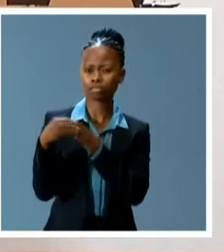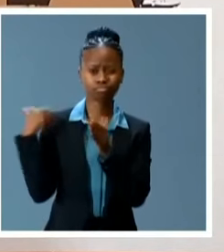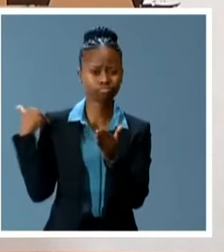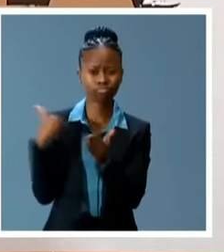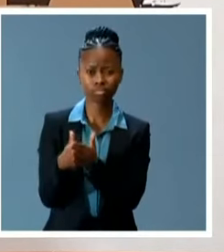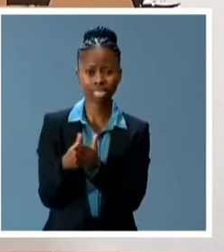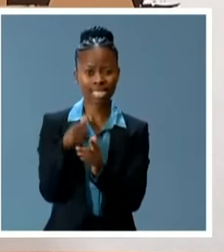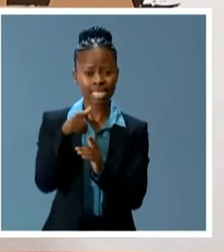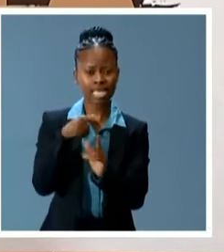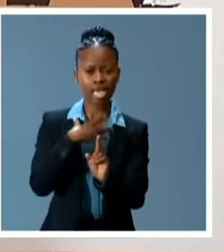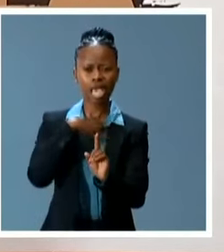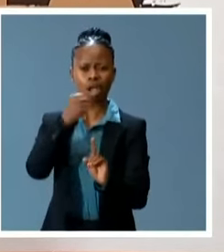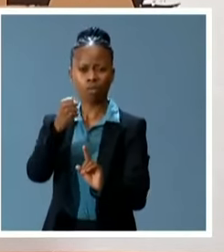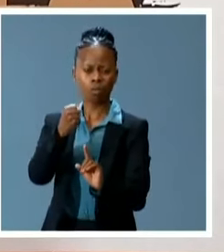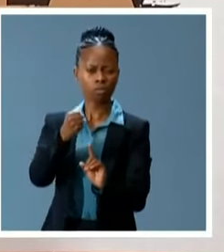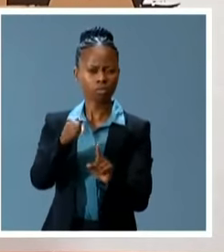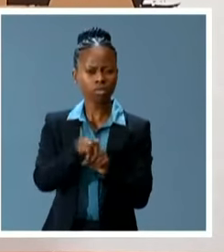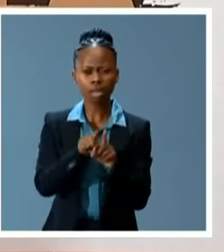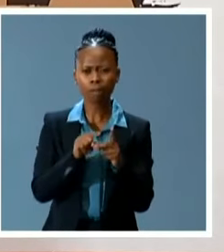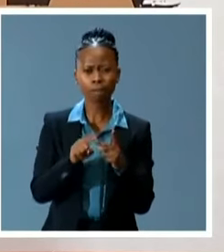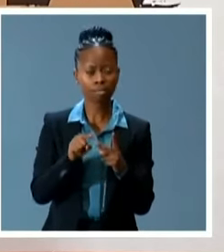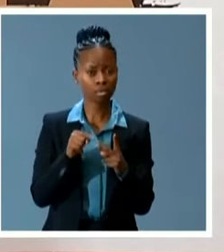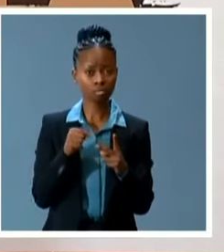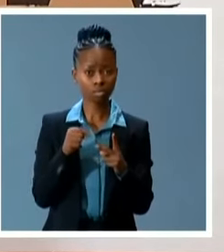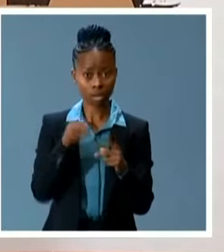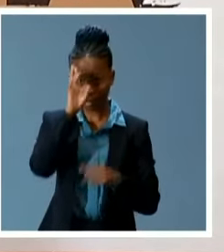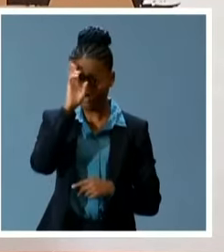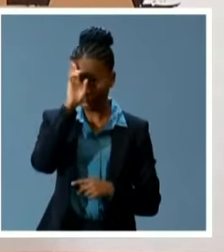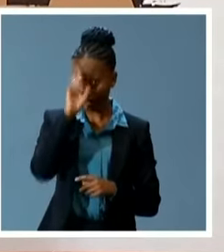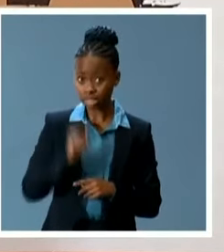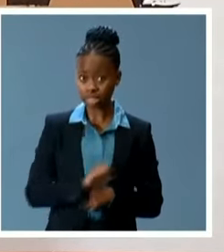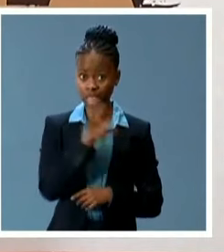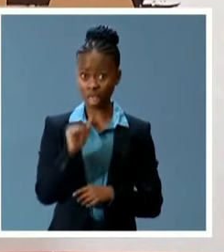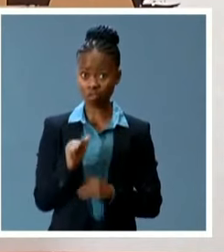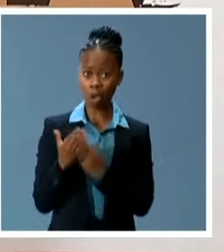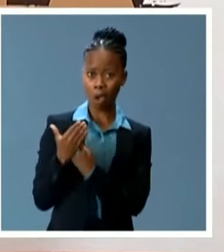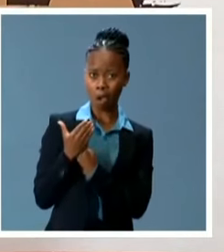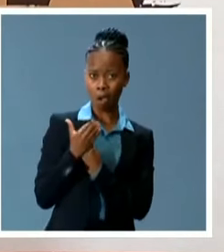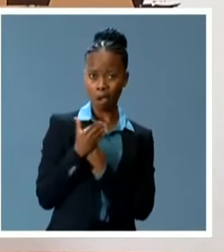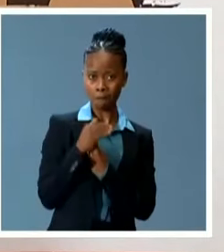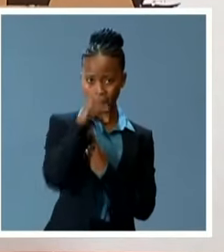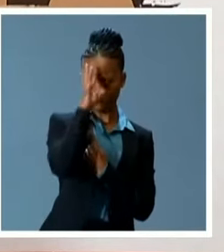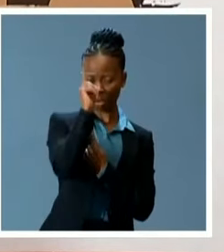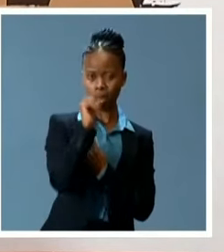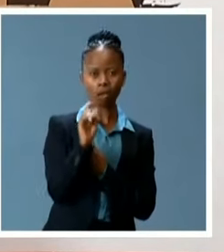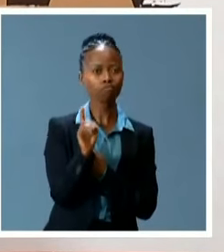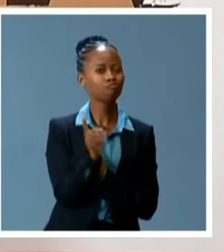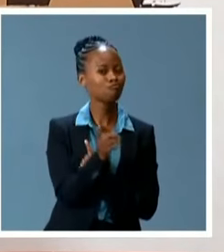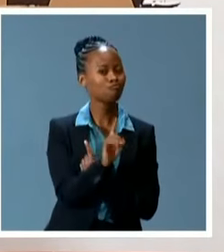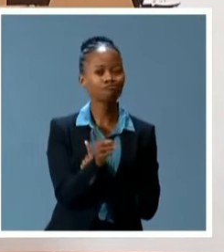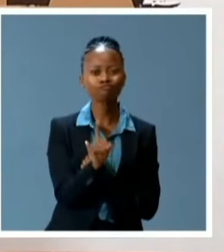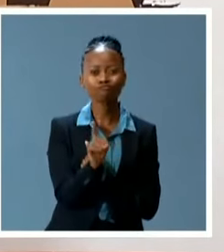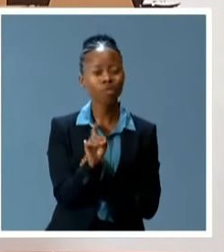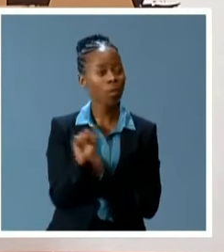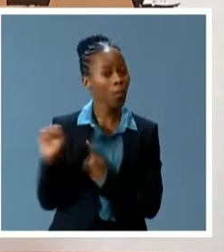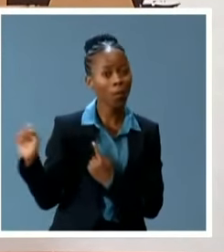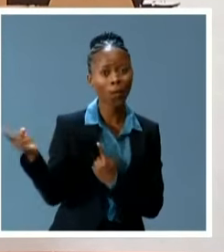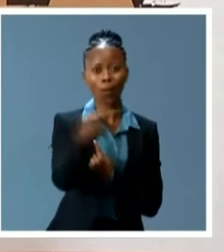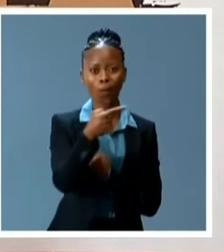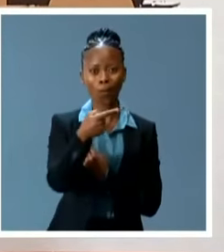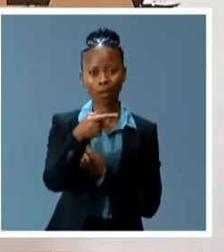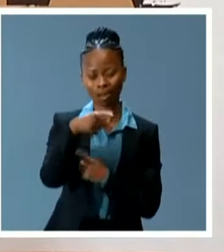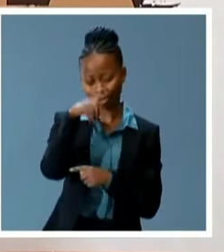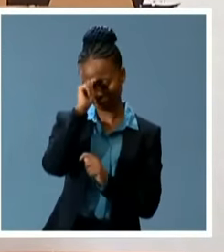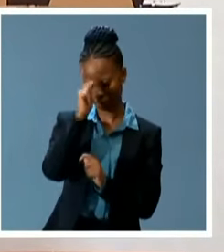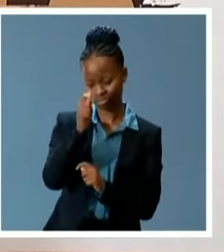struggle, but he was not ours alone. He belonged to peace-loving and